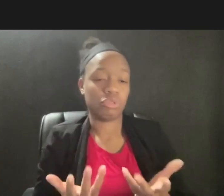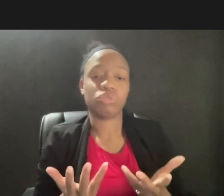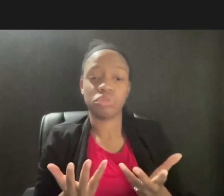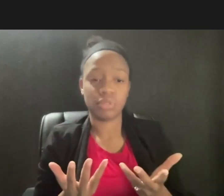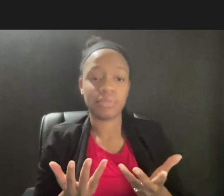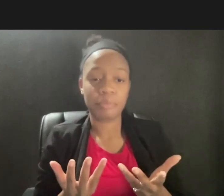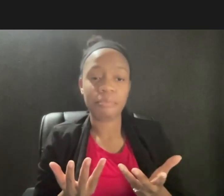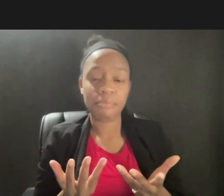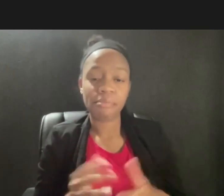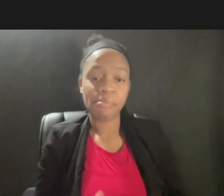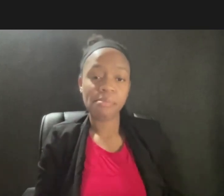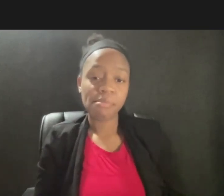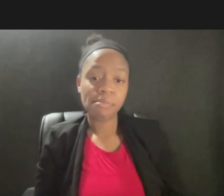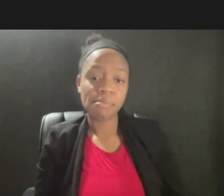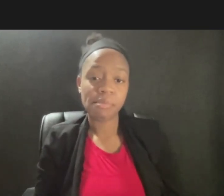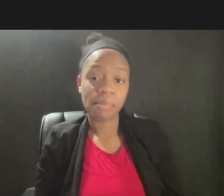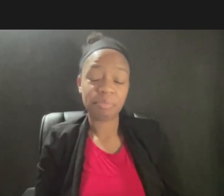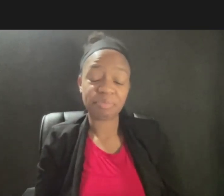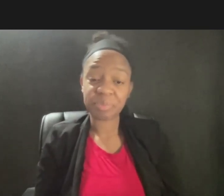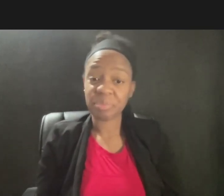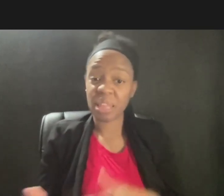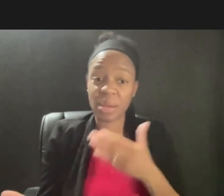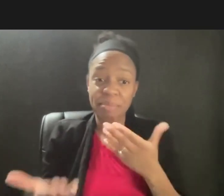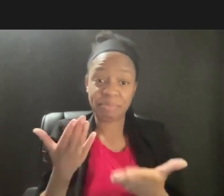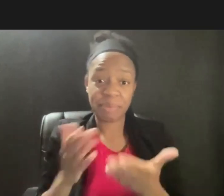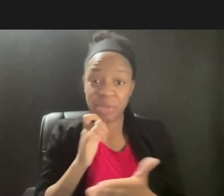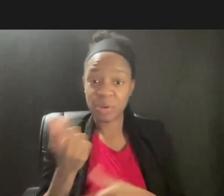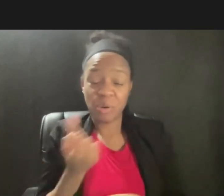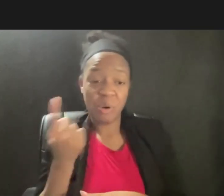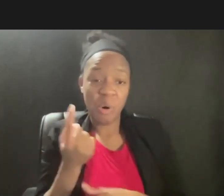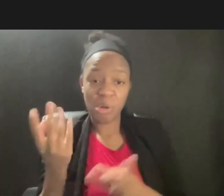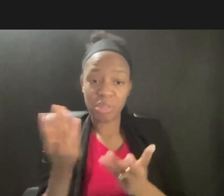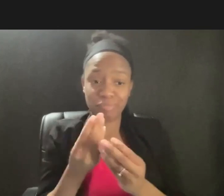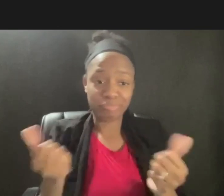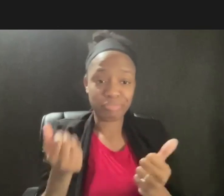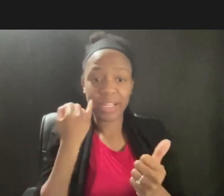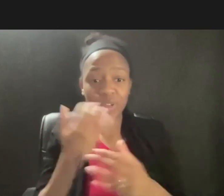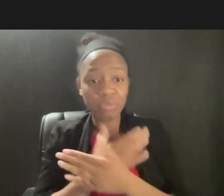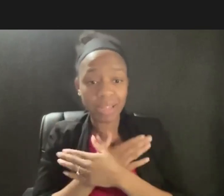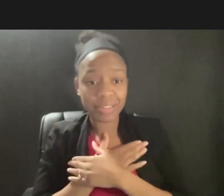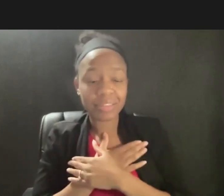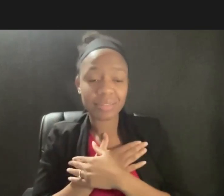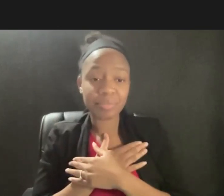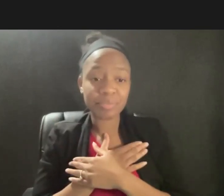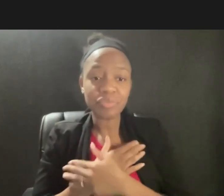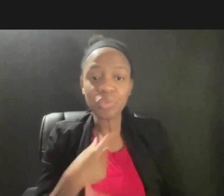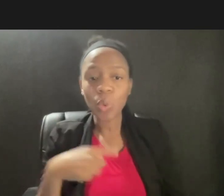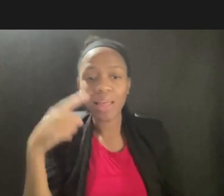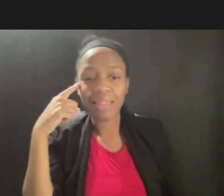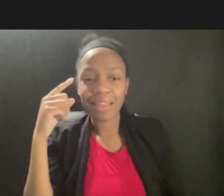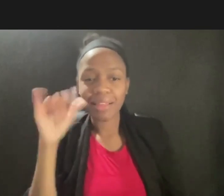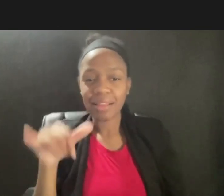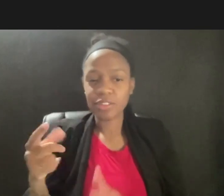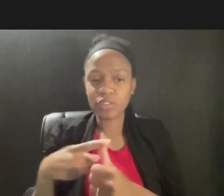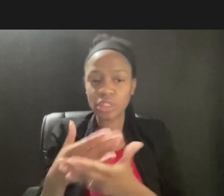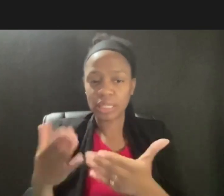um, that perhaps don't always go away with rest. And so I think that's the very first thing that